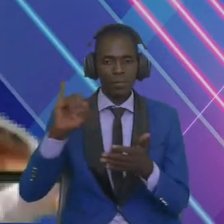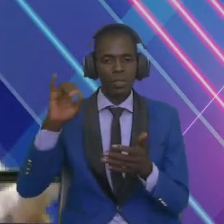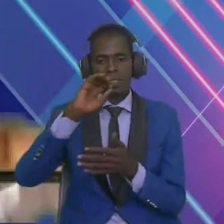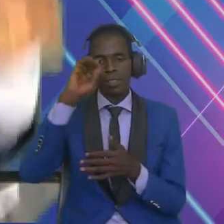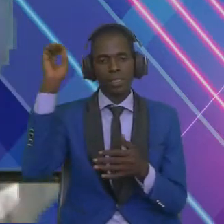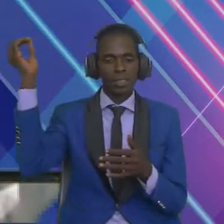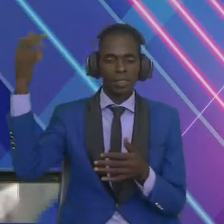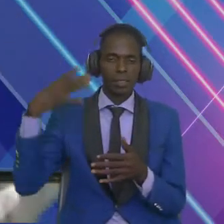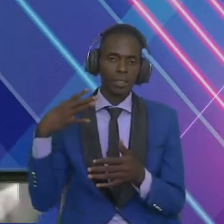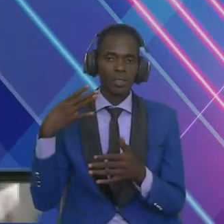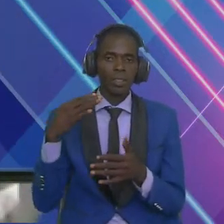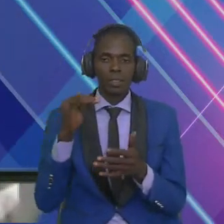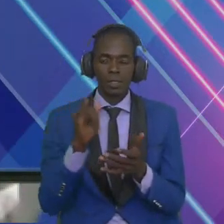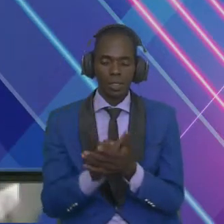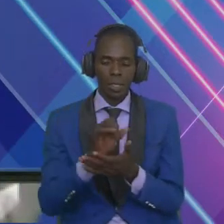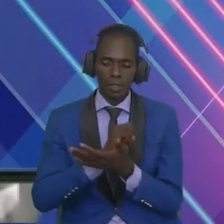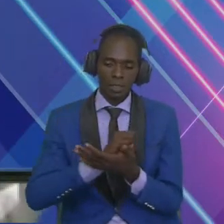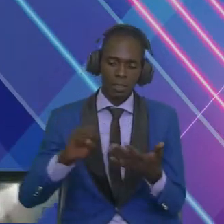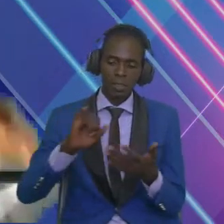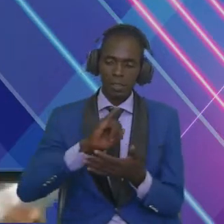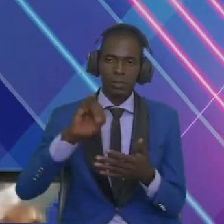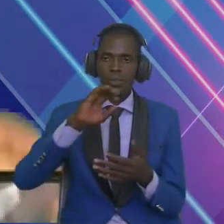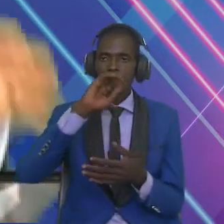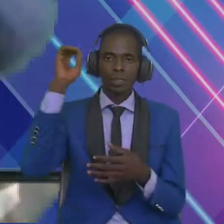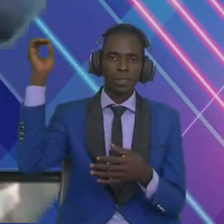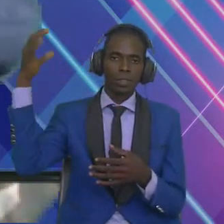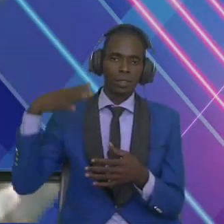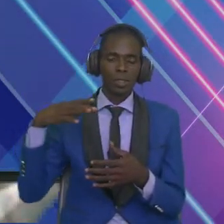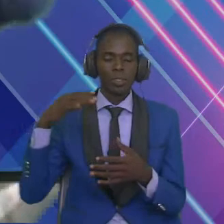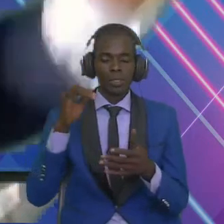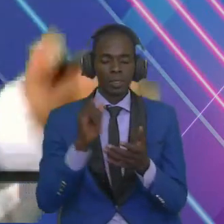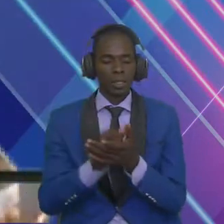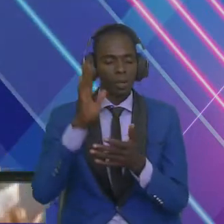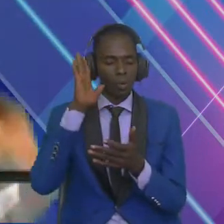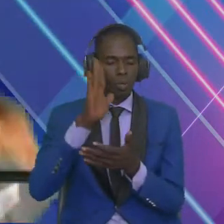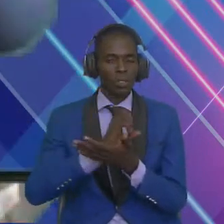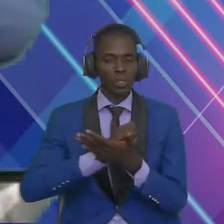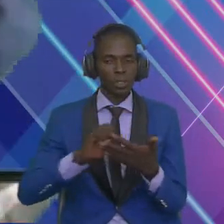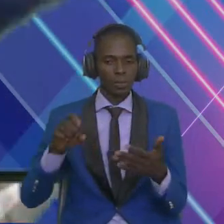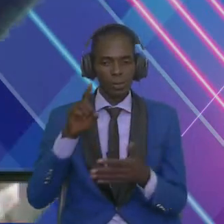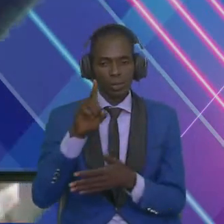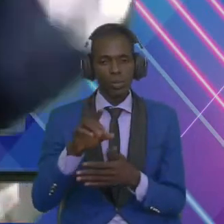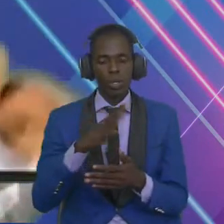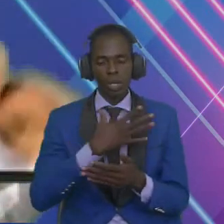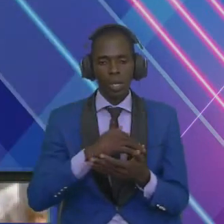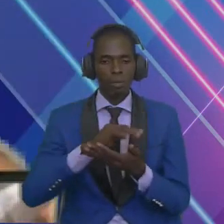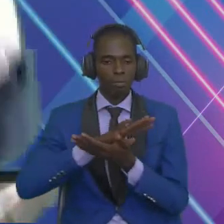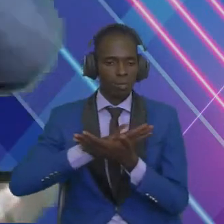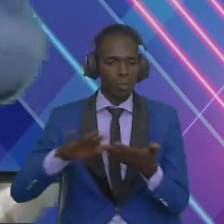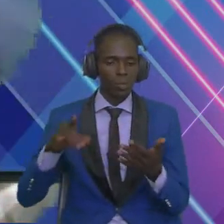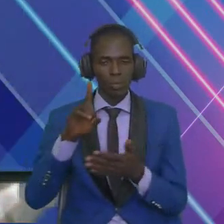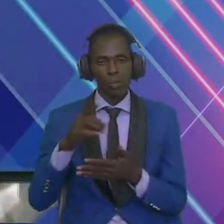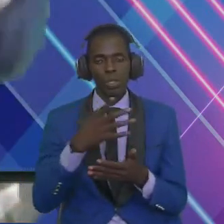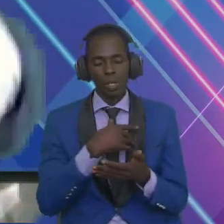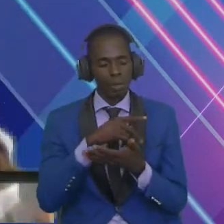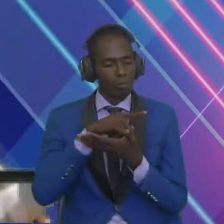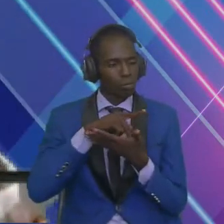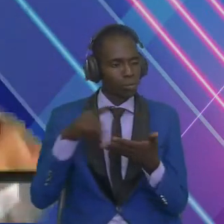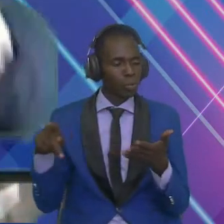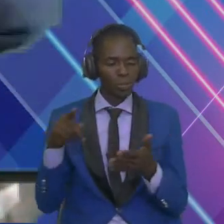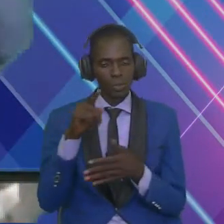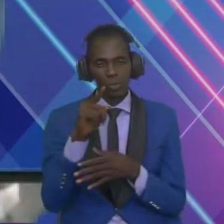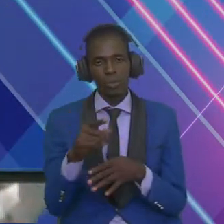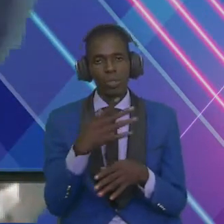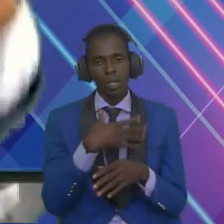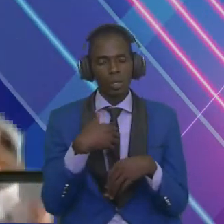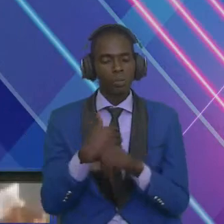grace. Sanctifying grace that will sanctify you. And purge you, and purify you,